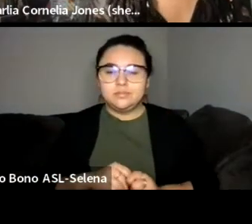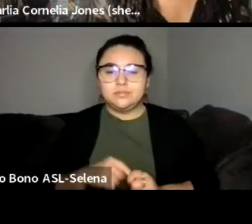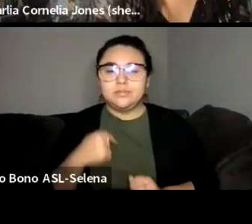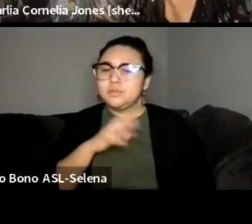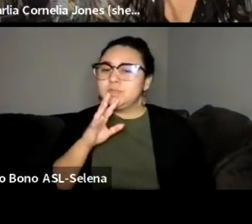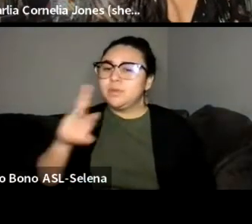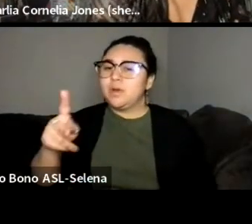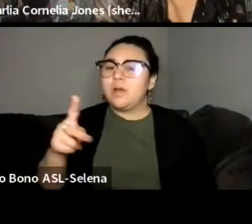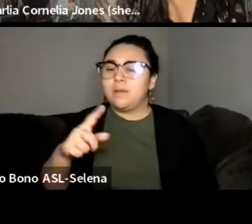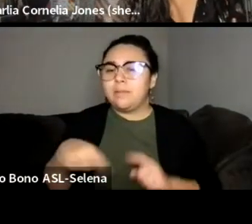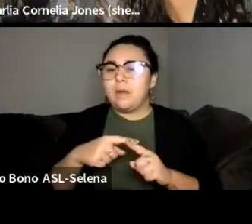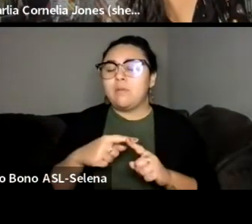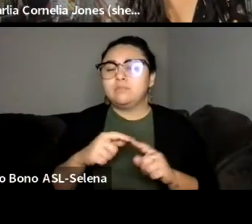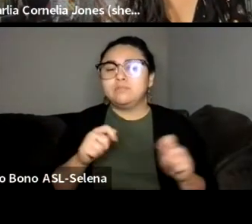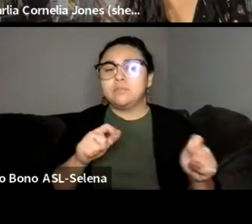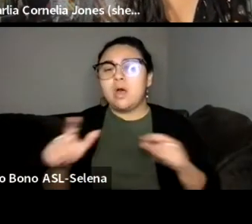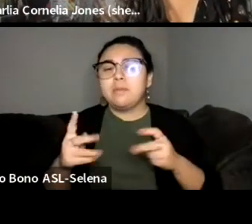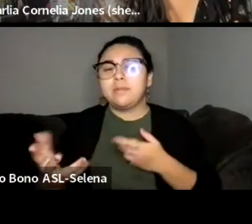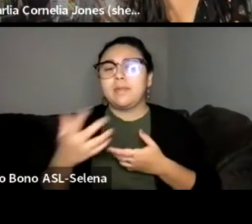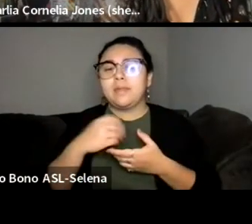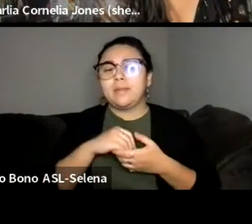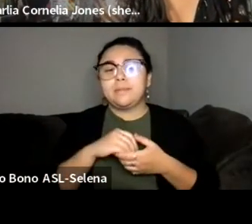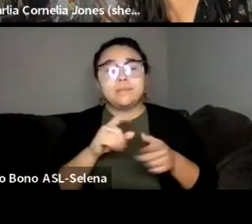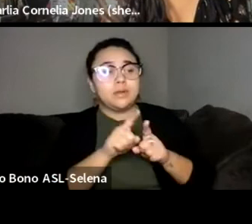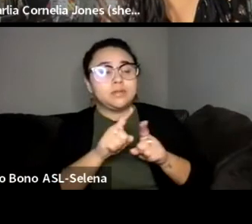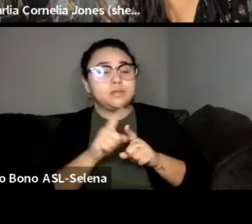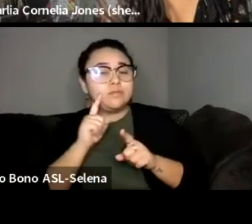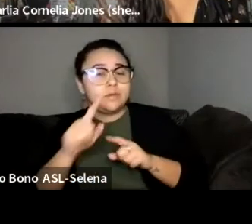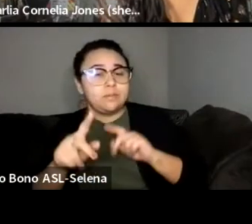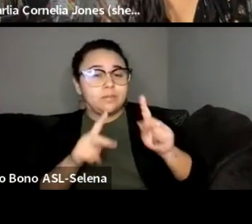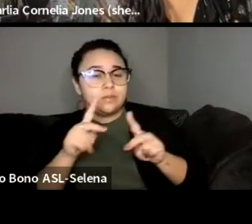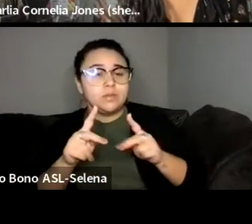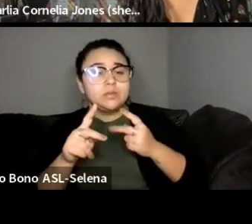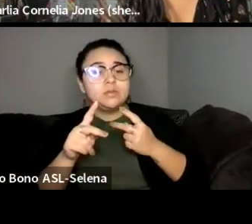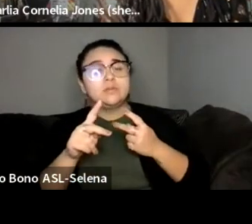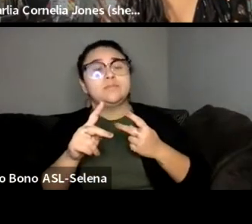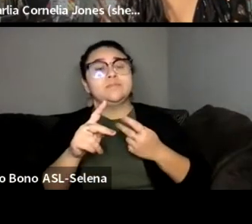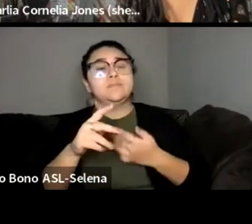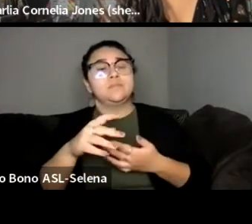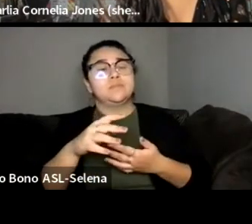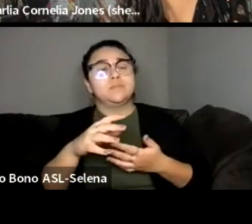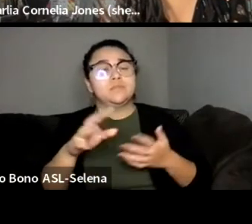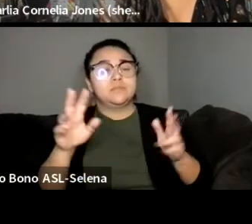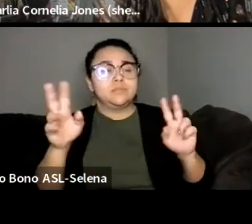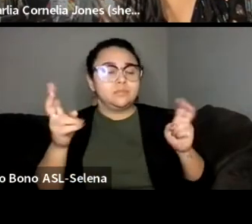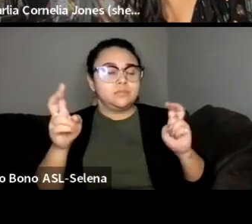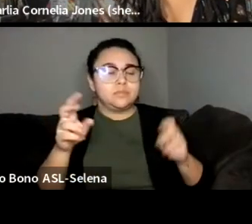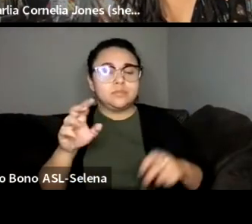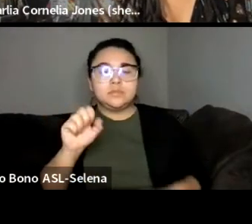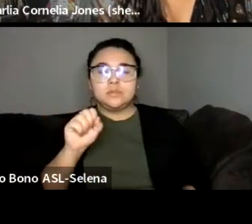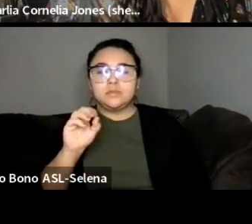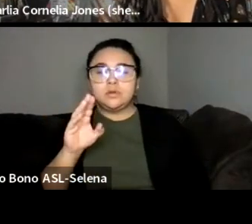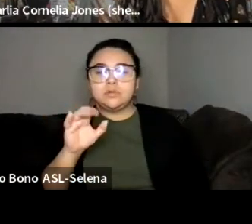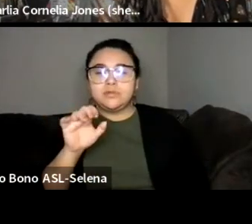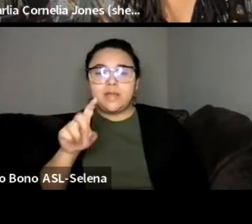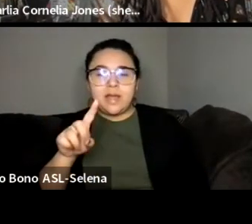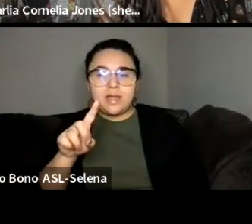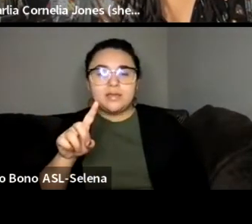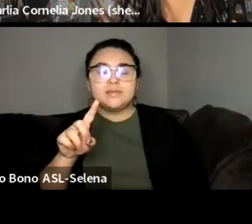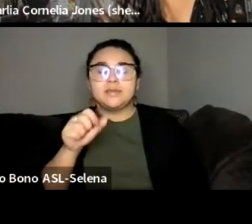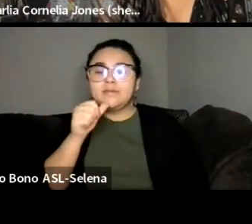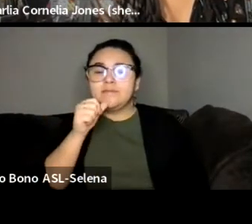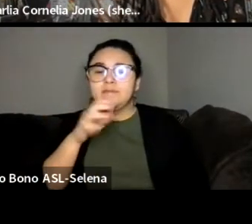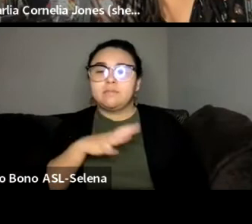all being inclusive, but specifically for folks that are socialized female, how that imbalance kind of comes into